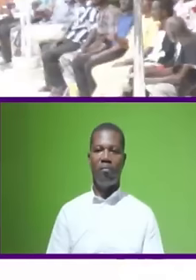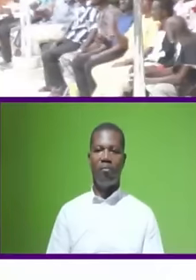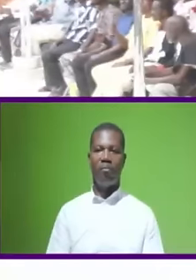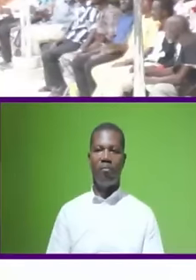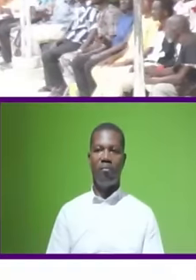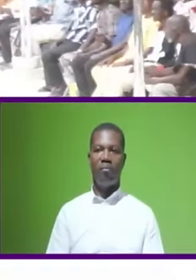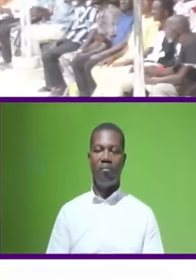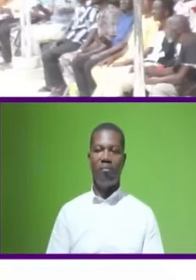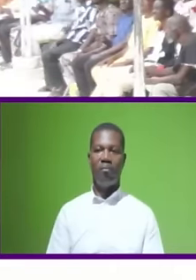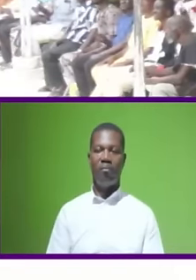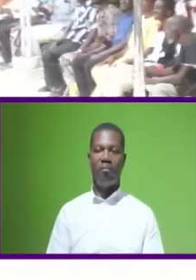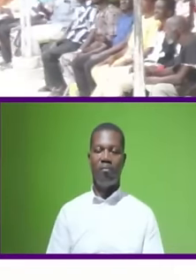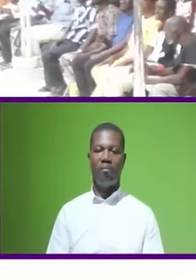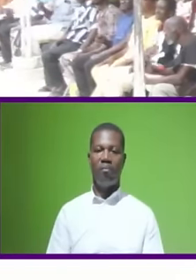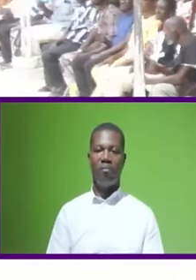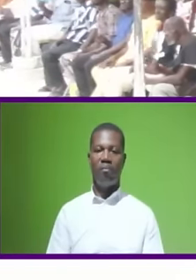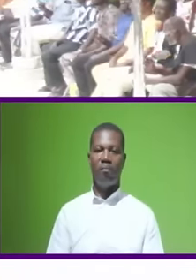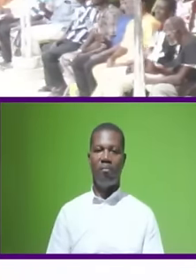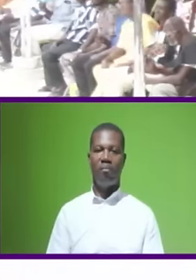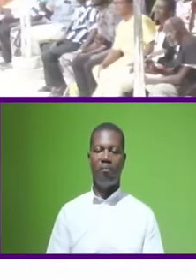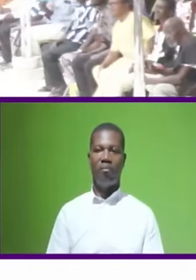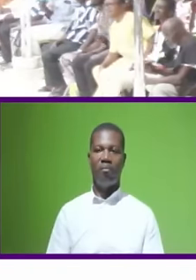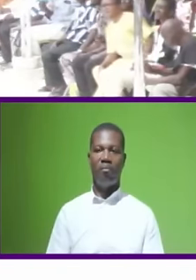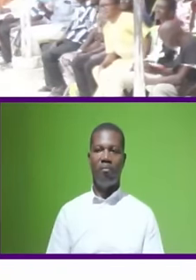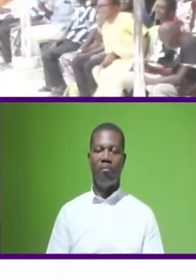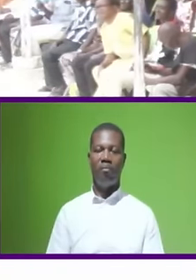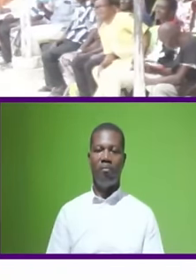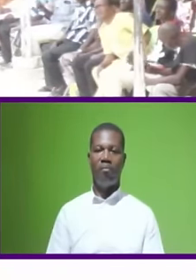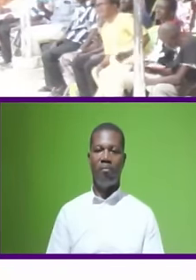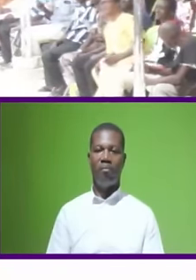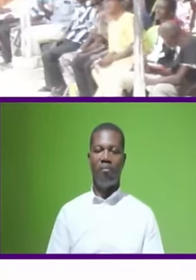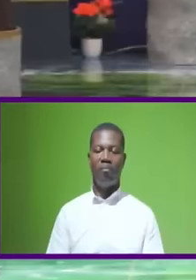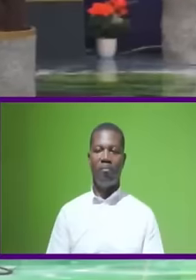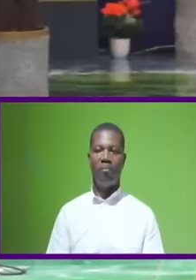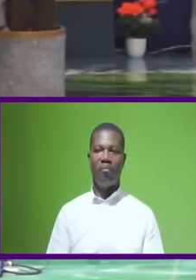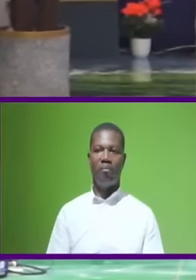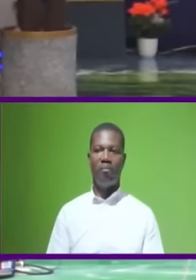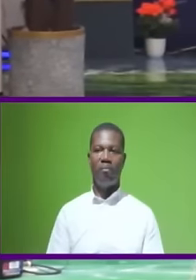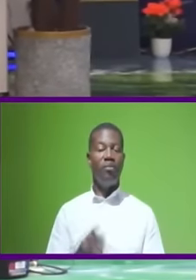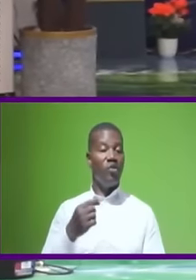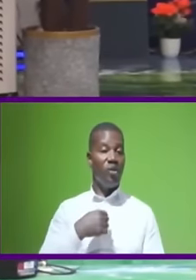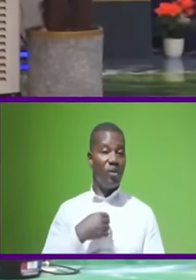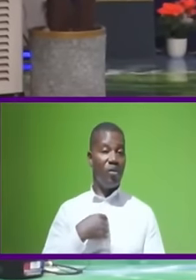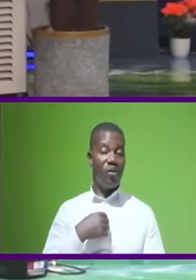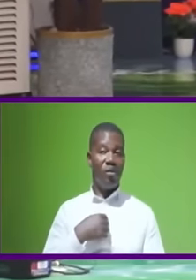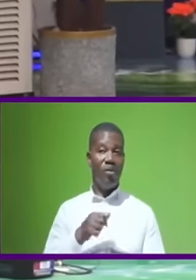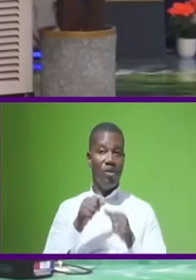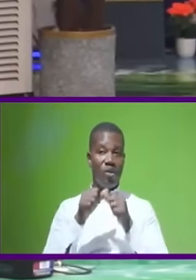today my sacrifice has also been profitable to all.